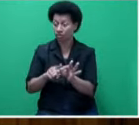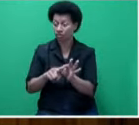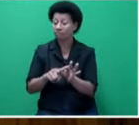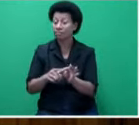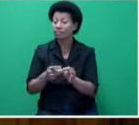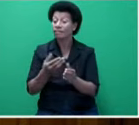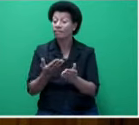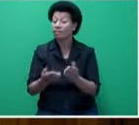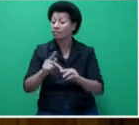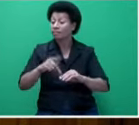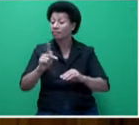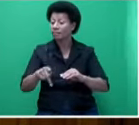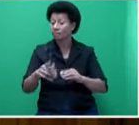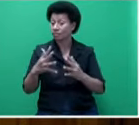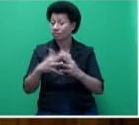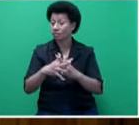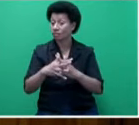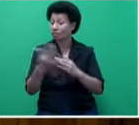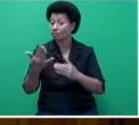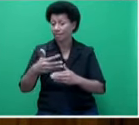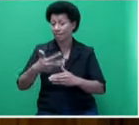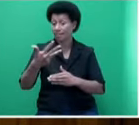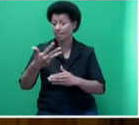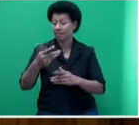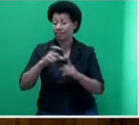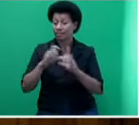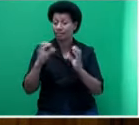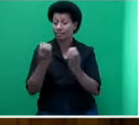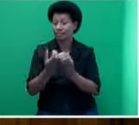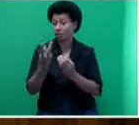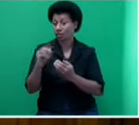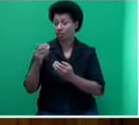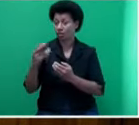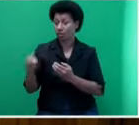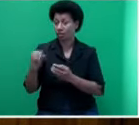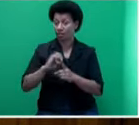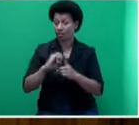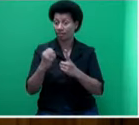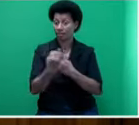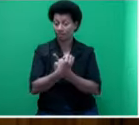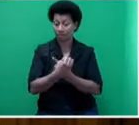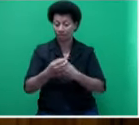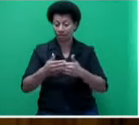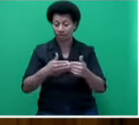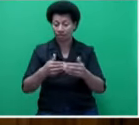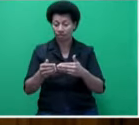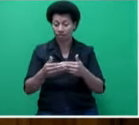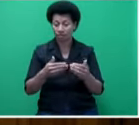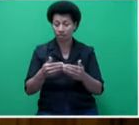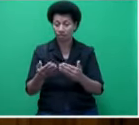of Parliament on Wednesday, 9 December 2020, that the Environment Management Amendment